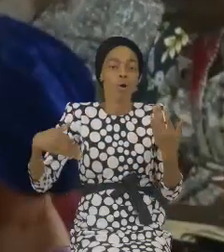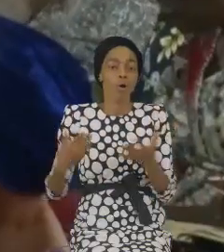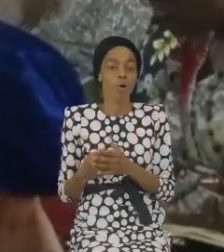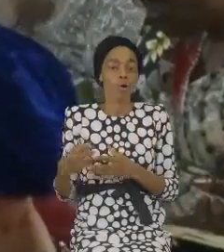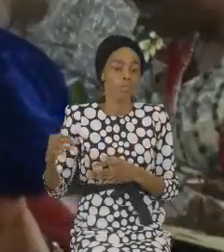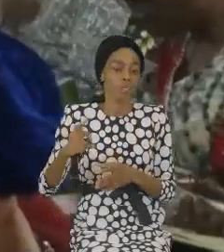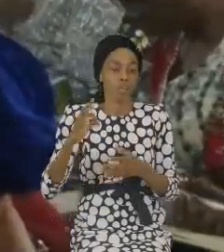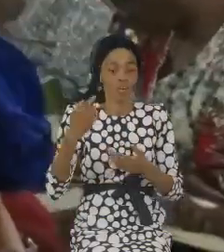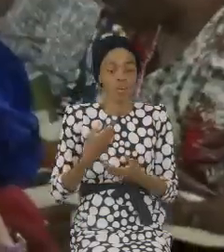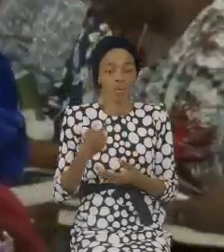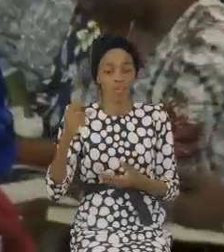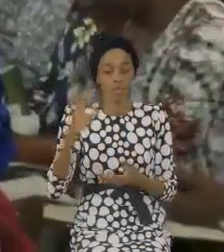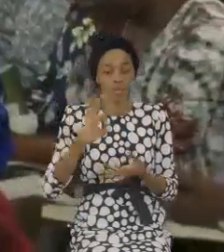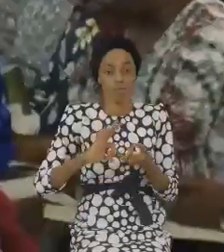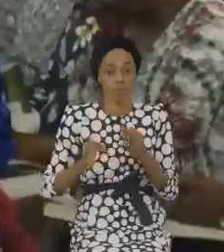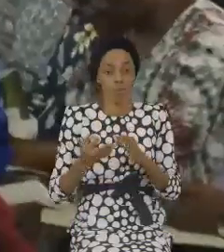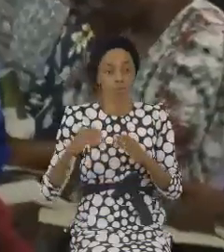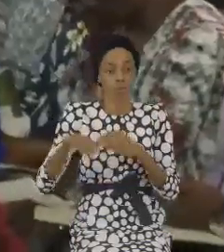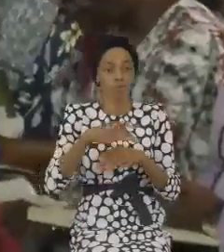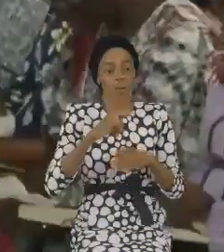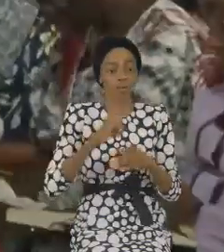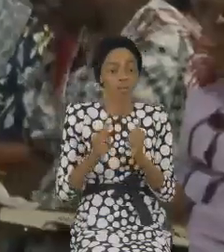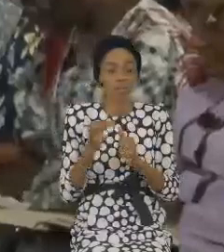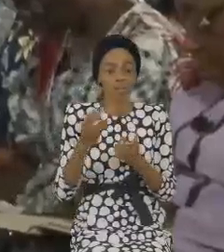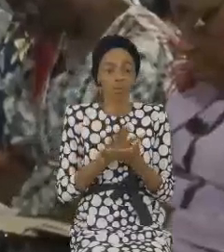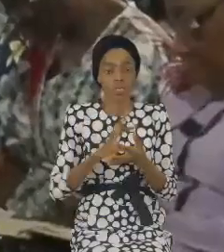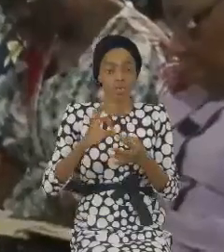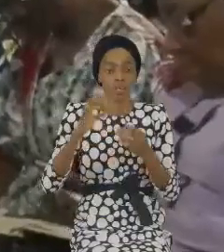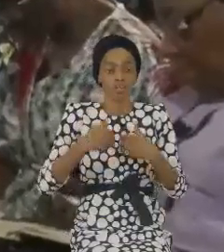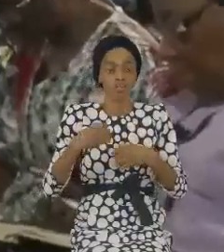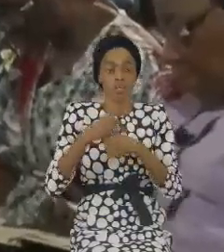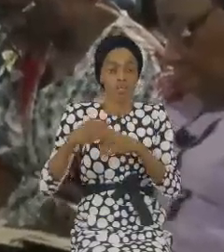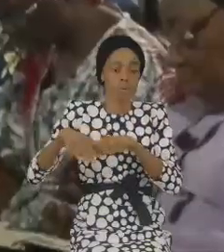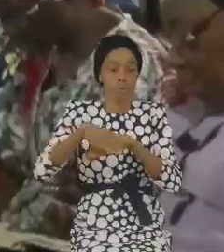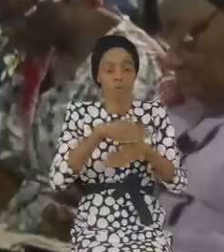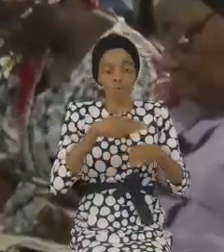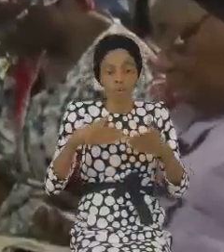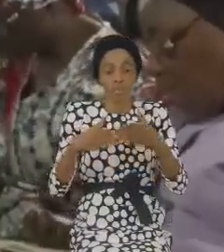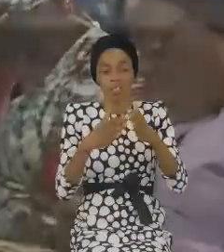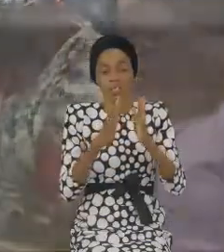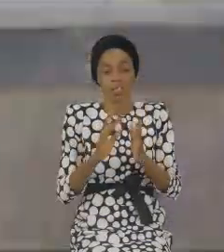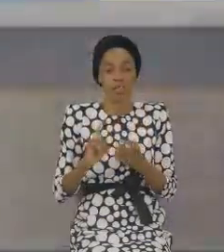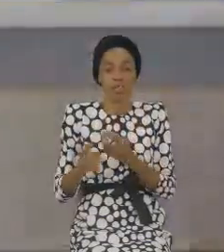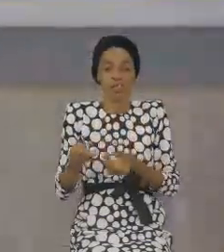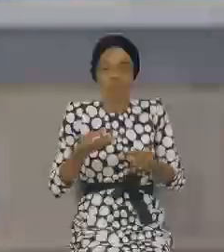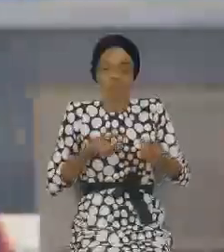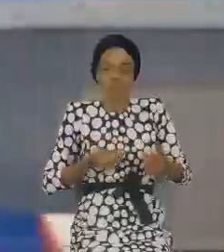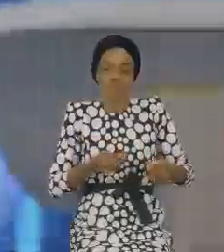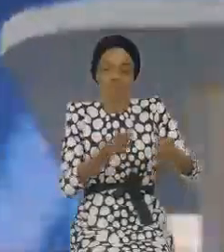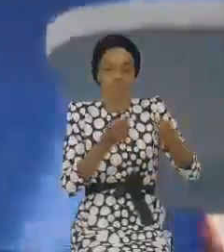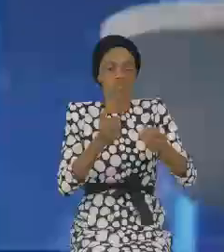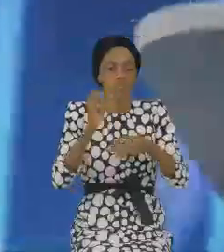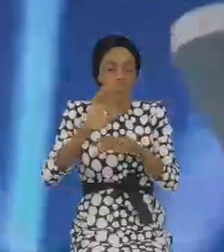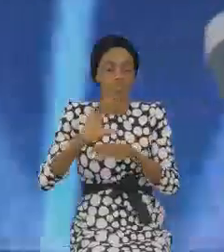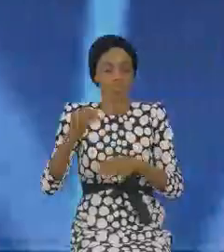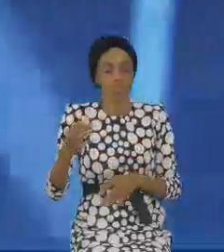which the Holy Ghost has made you overseers, to feed the church of God. To feed the church